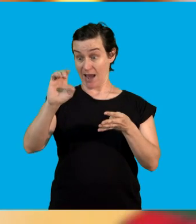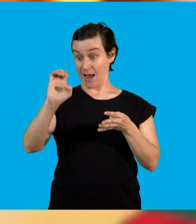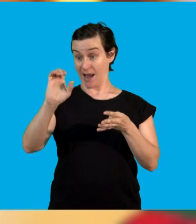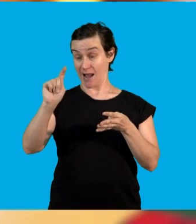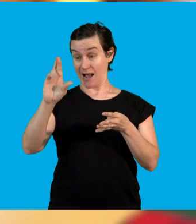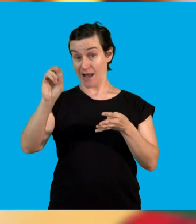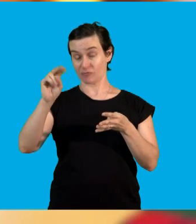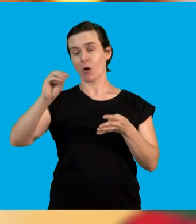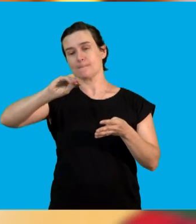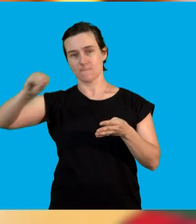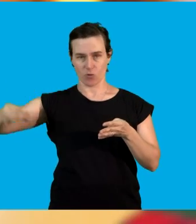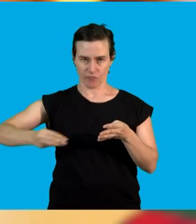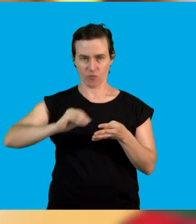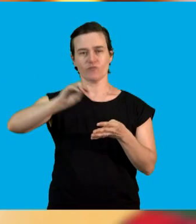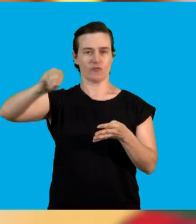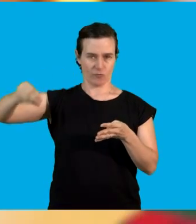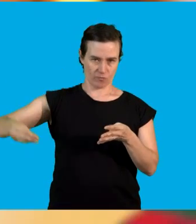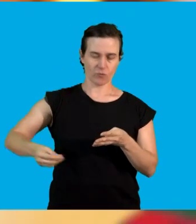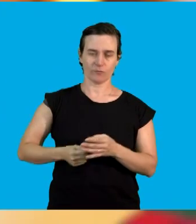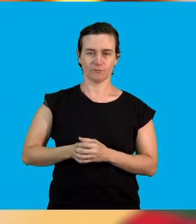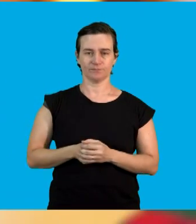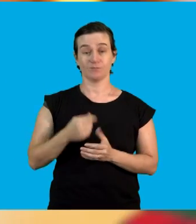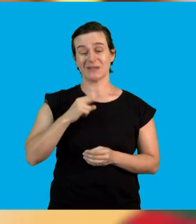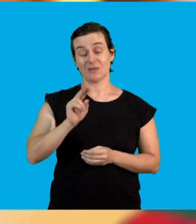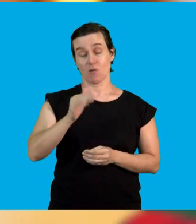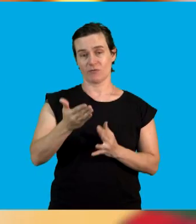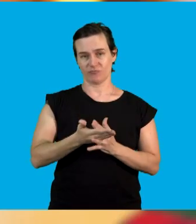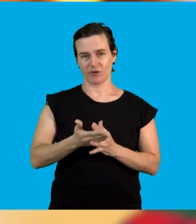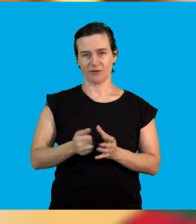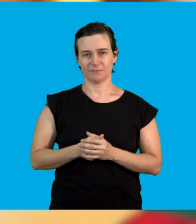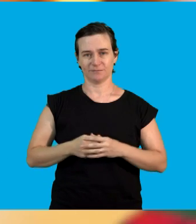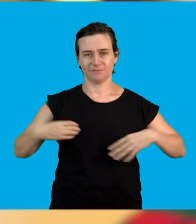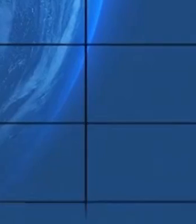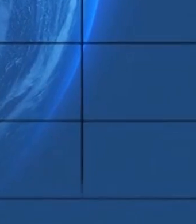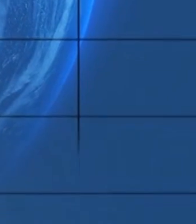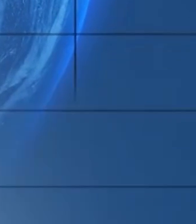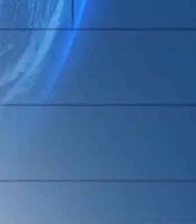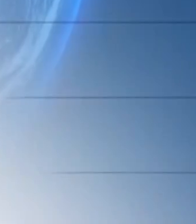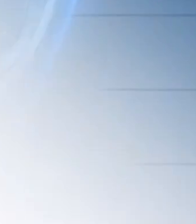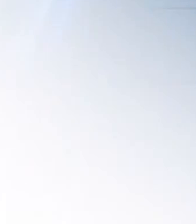first idea, our first concept, we're just going to go for a short break, and I will see you just after this.